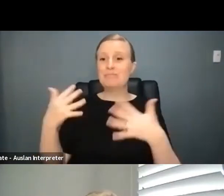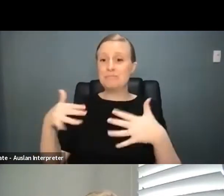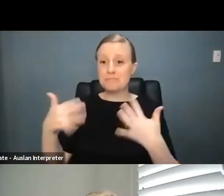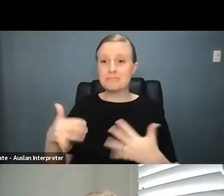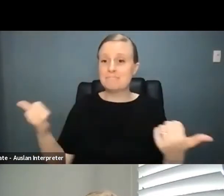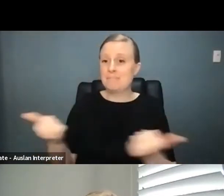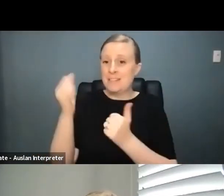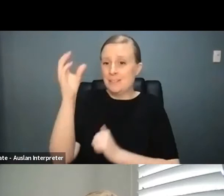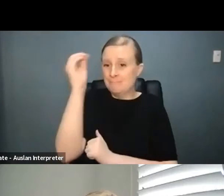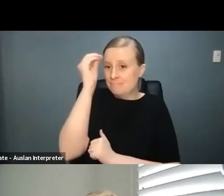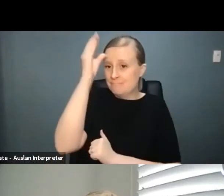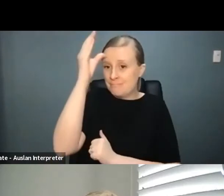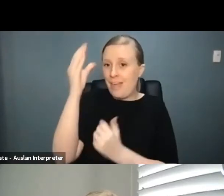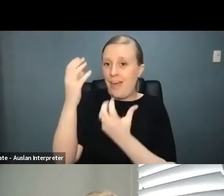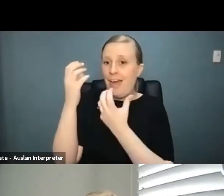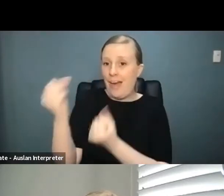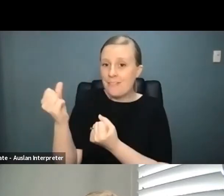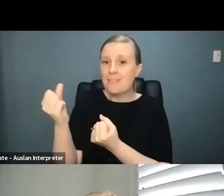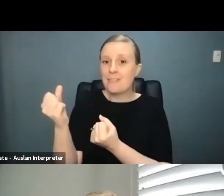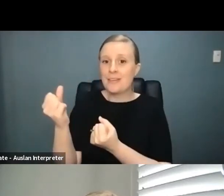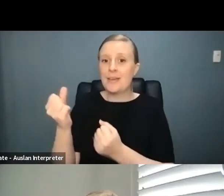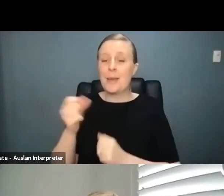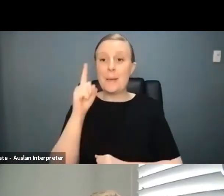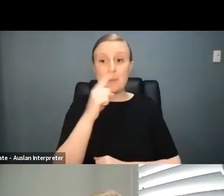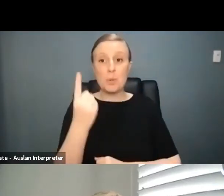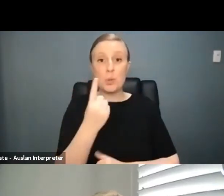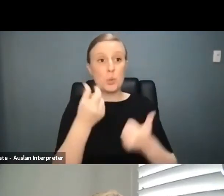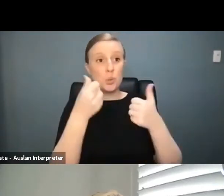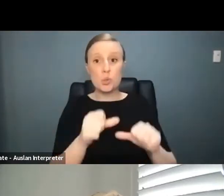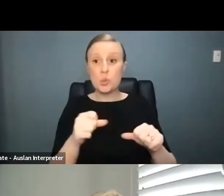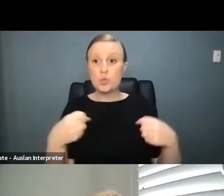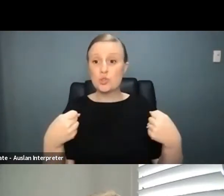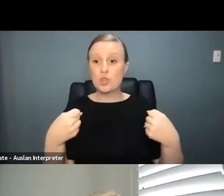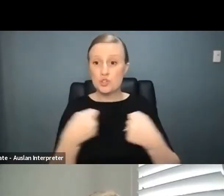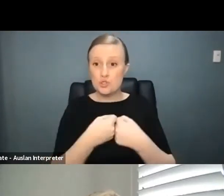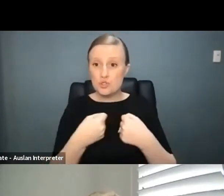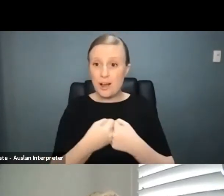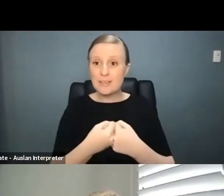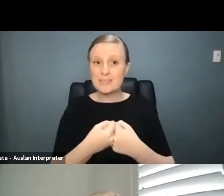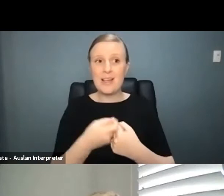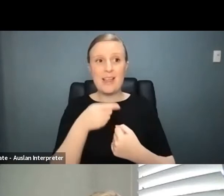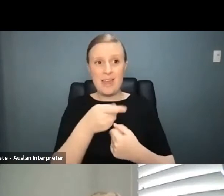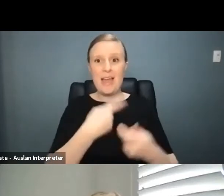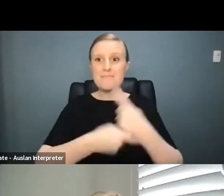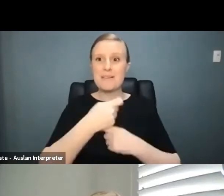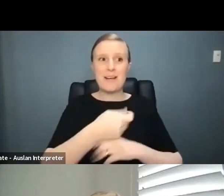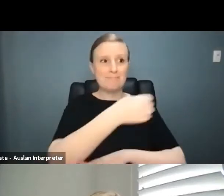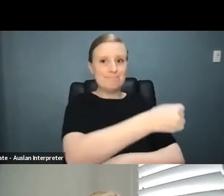wisdom have been pivotal in making people who use drugs central in being part of their own health and well-being,